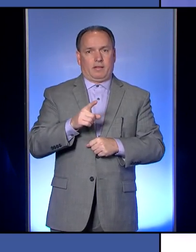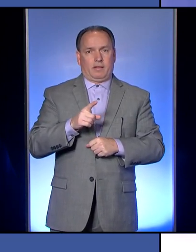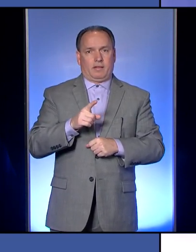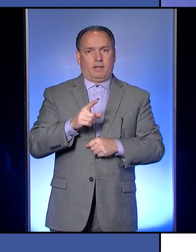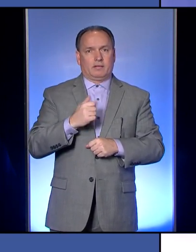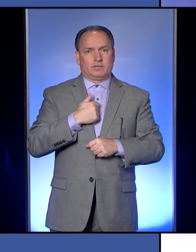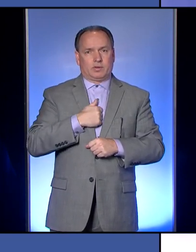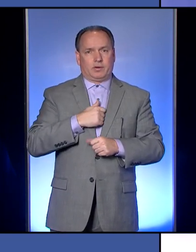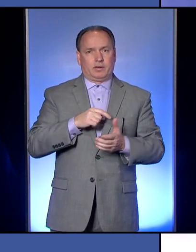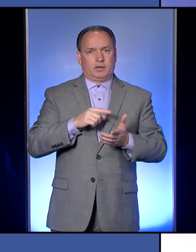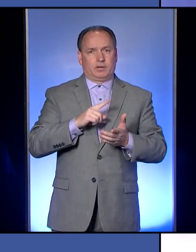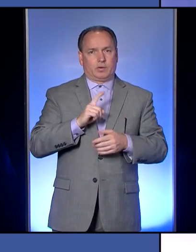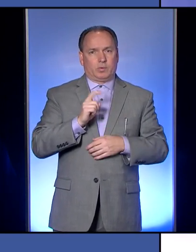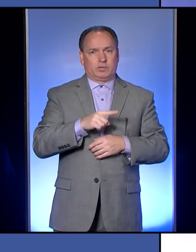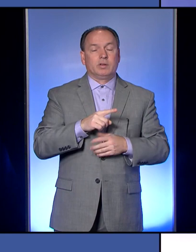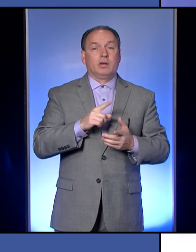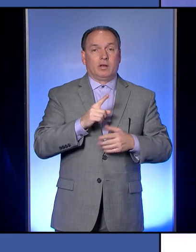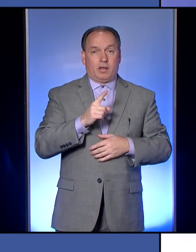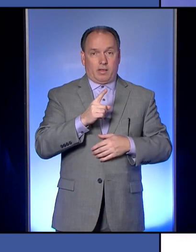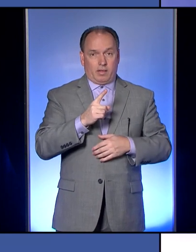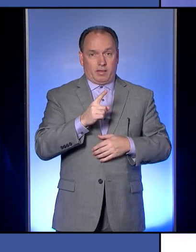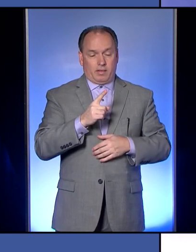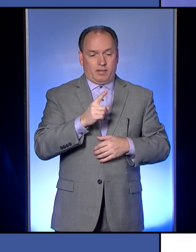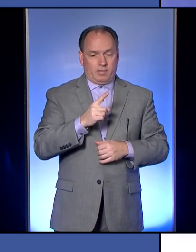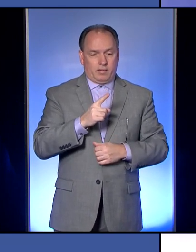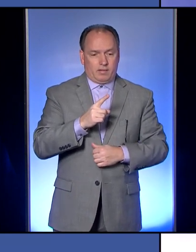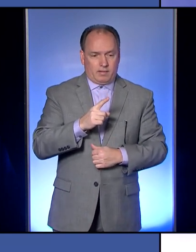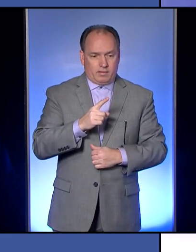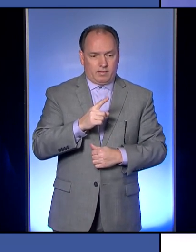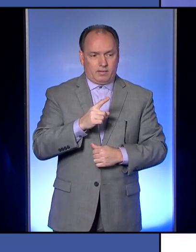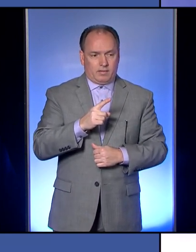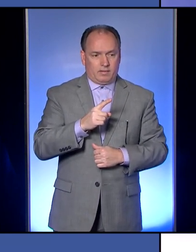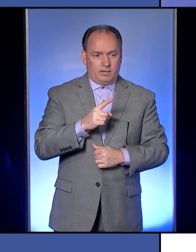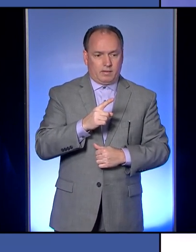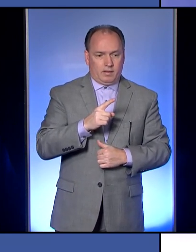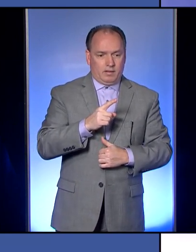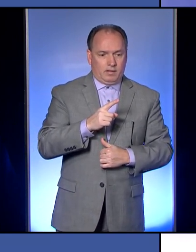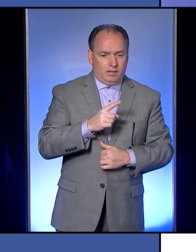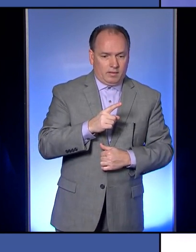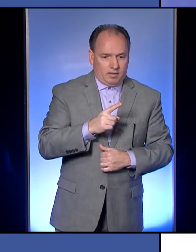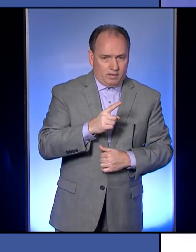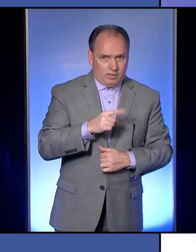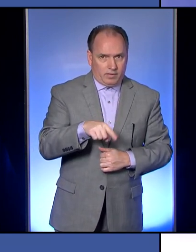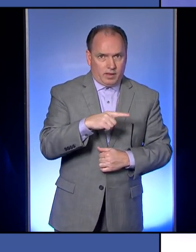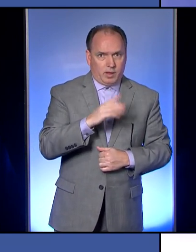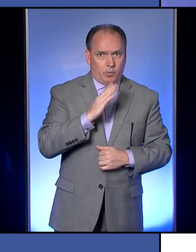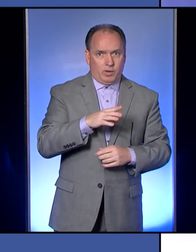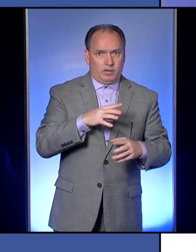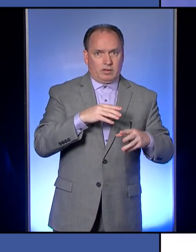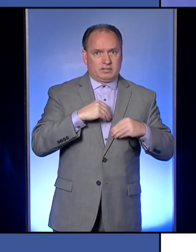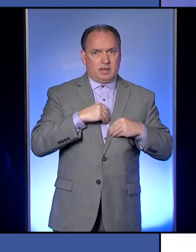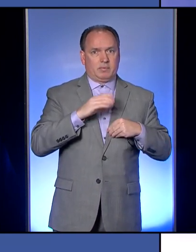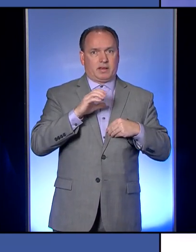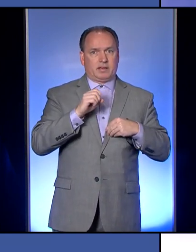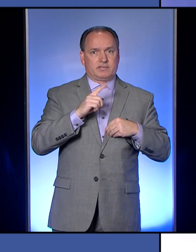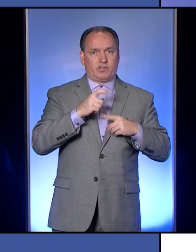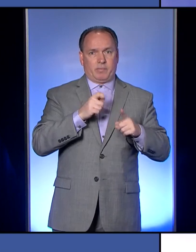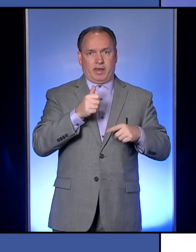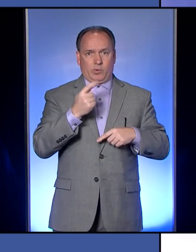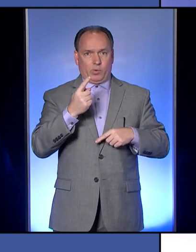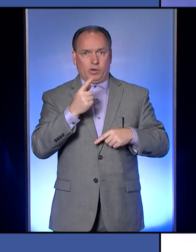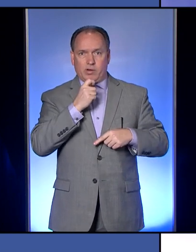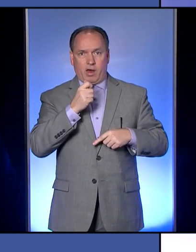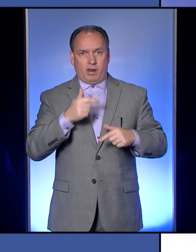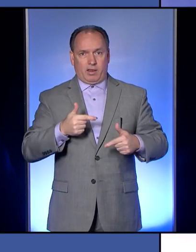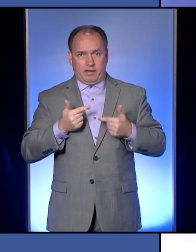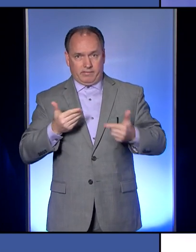on. So they take cases of people not residing from the county or anyone who's currently not in that facility as